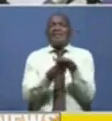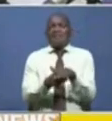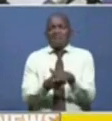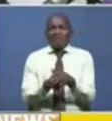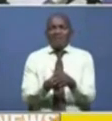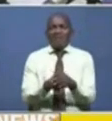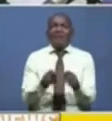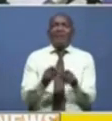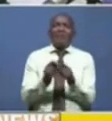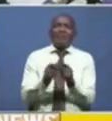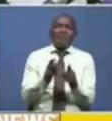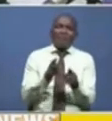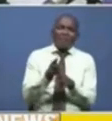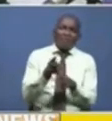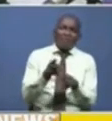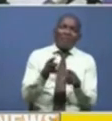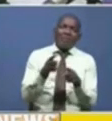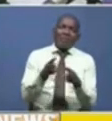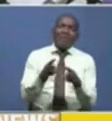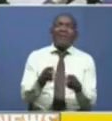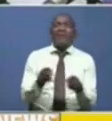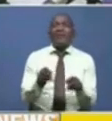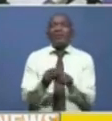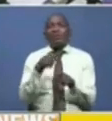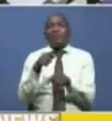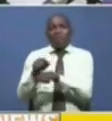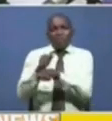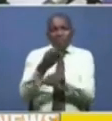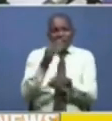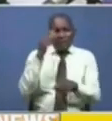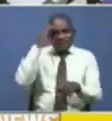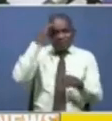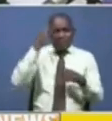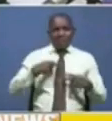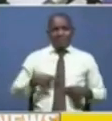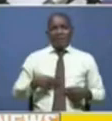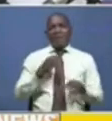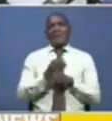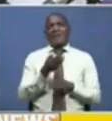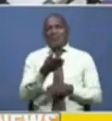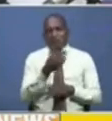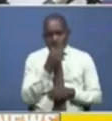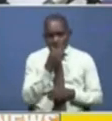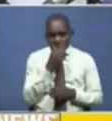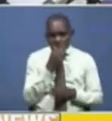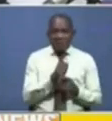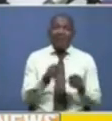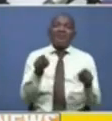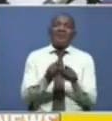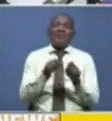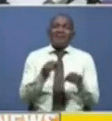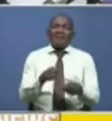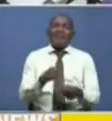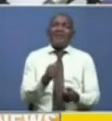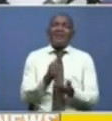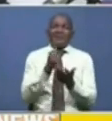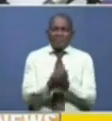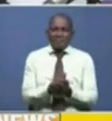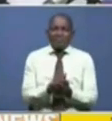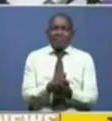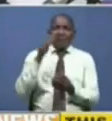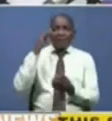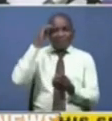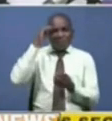and the professionals ourselves who work in the mental health care delivery system. It will also help bring mental health care